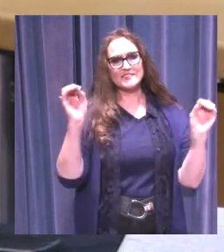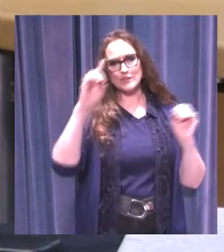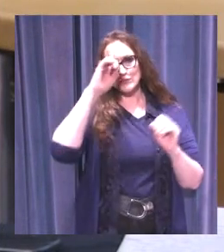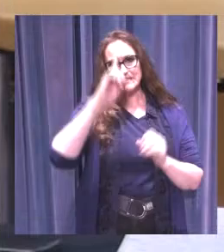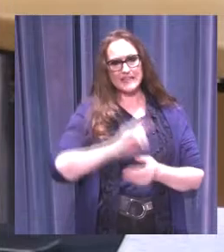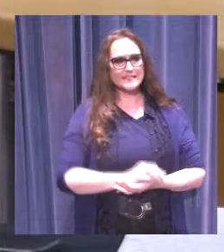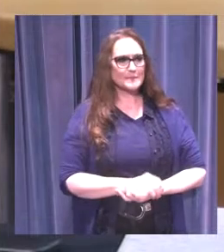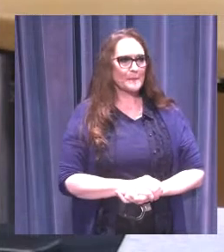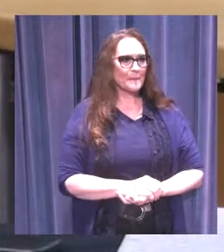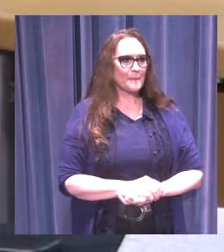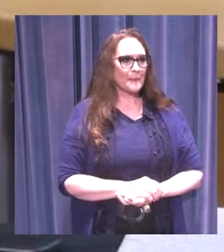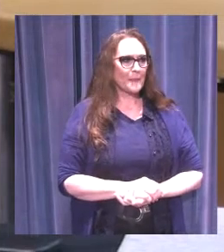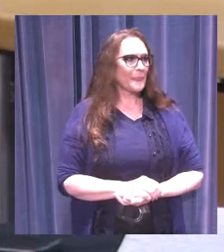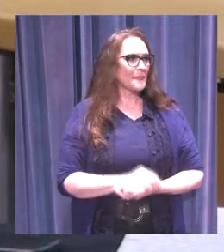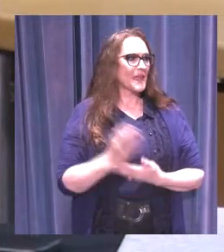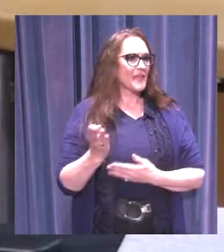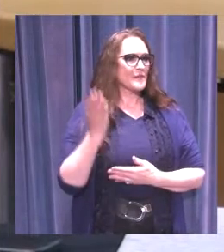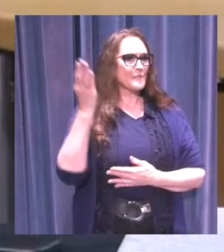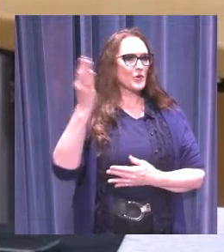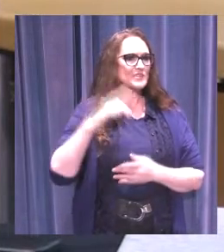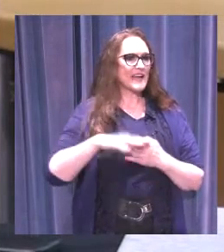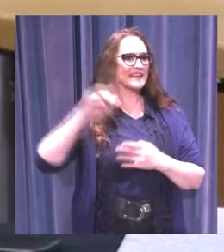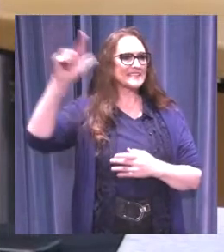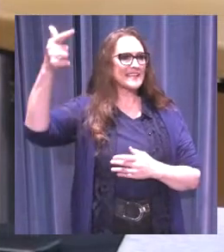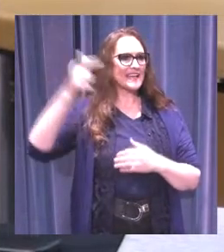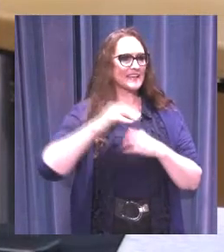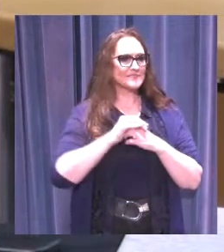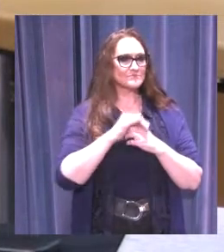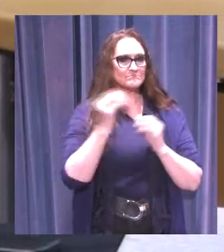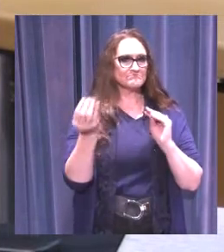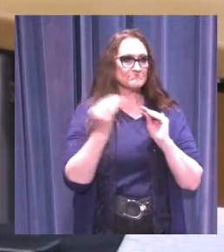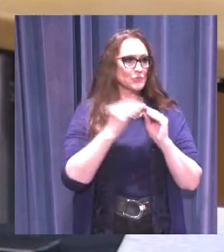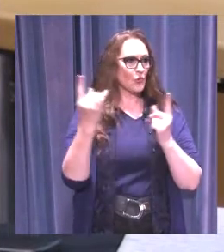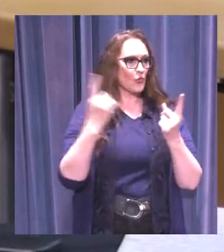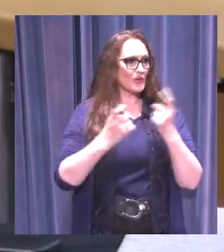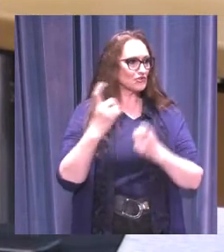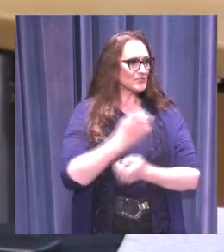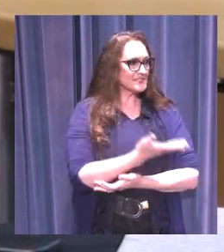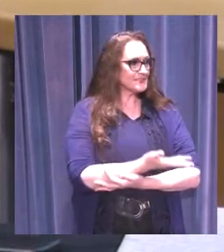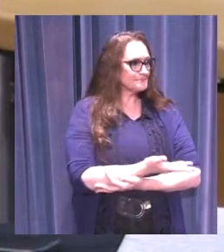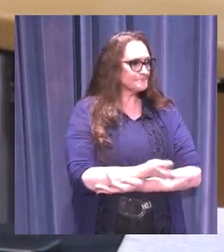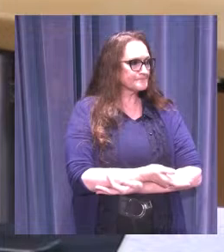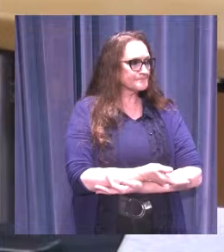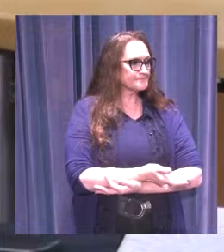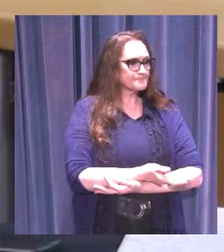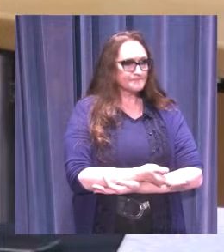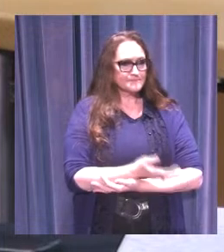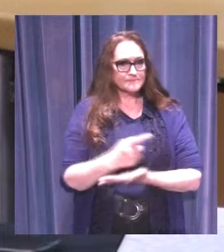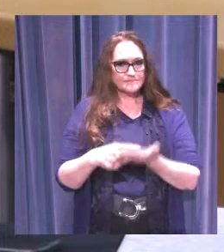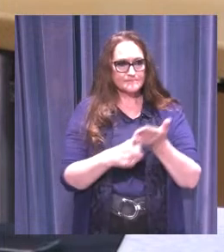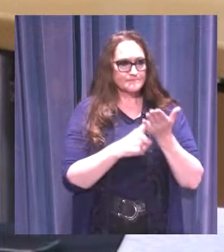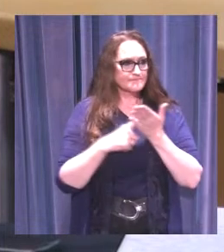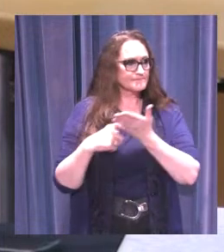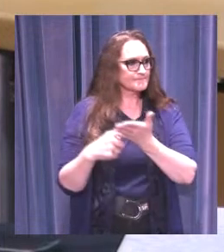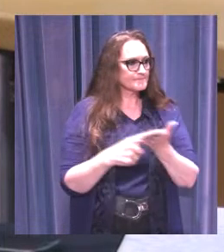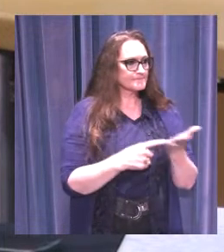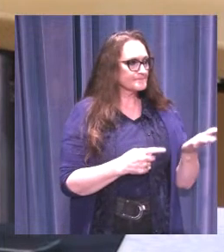$841,562.00. We have a motion and we have a second. Any further questions? Any discussion?